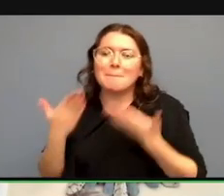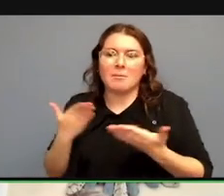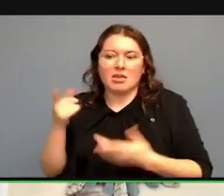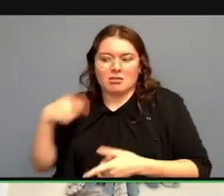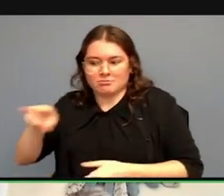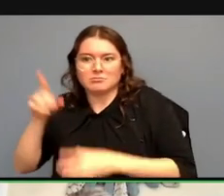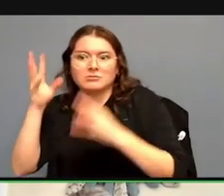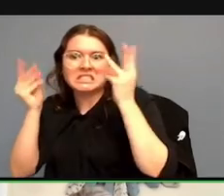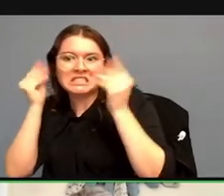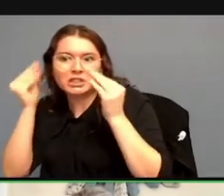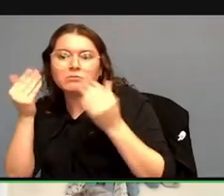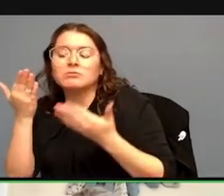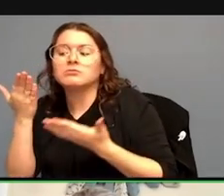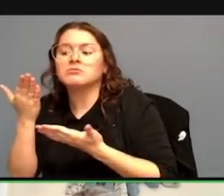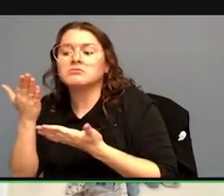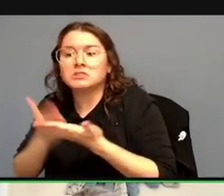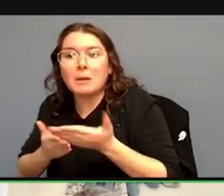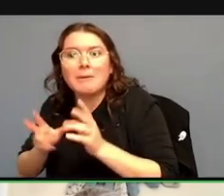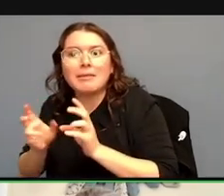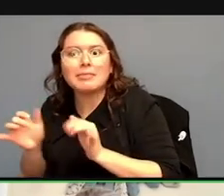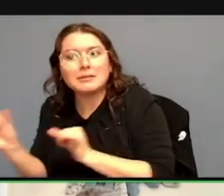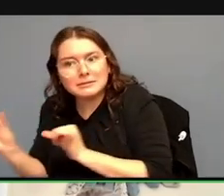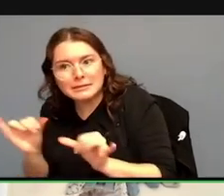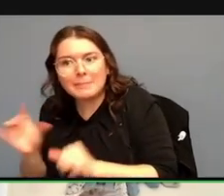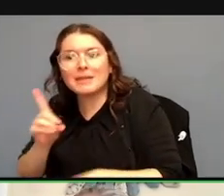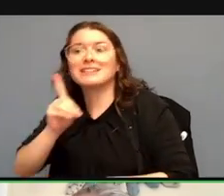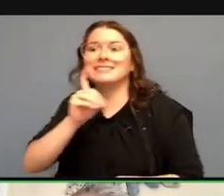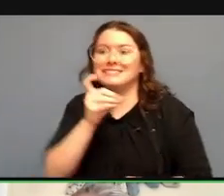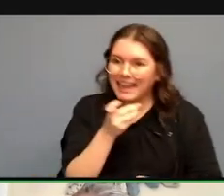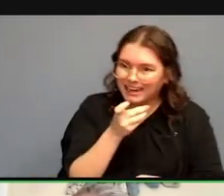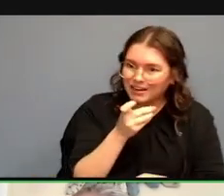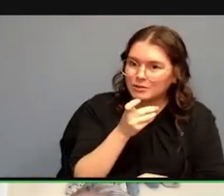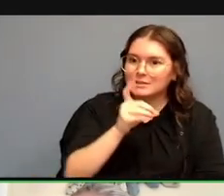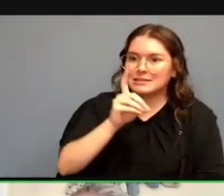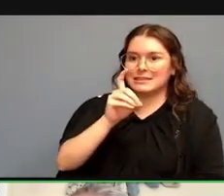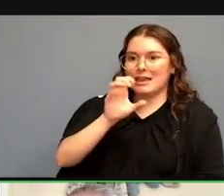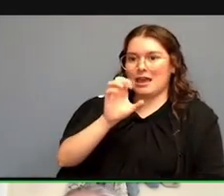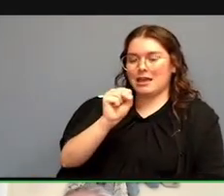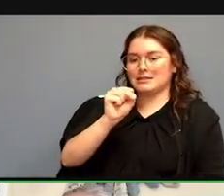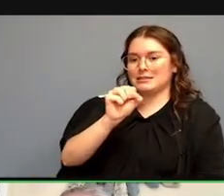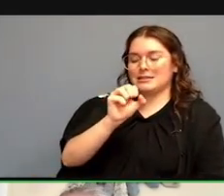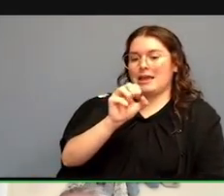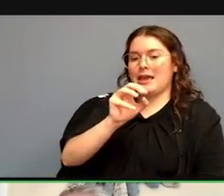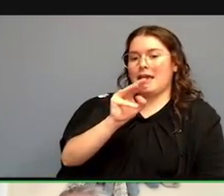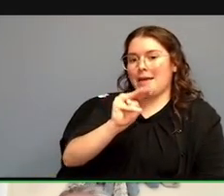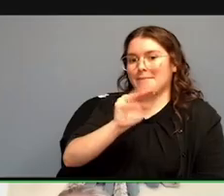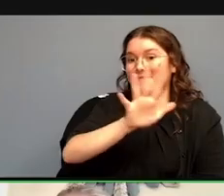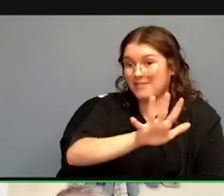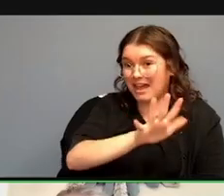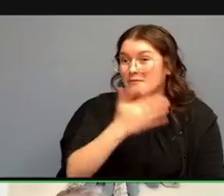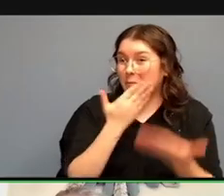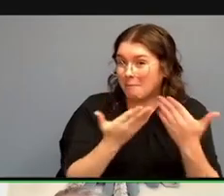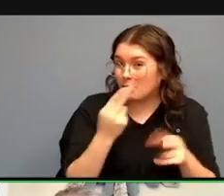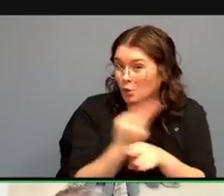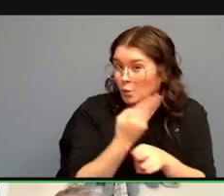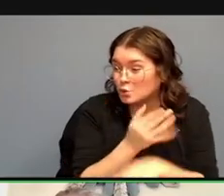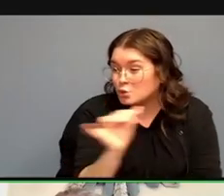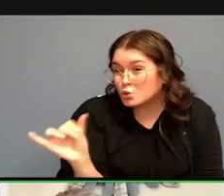the Diagnostic and Statistical Manual, the DSM-5, might use